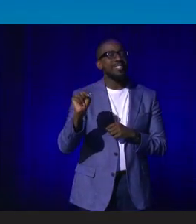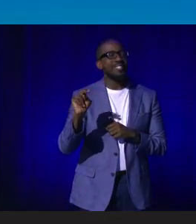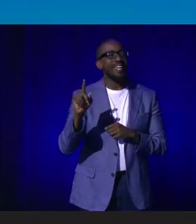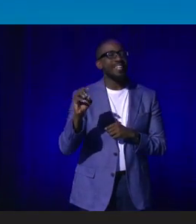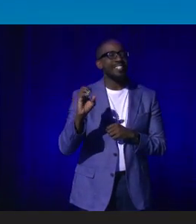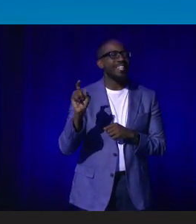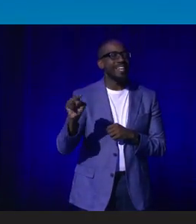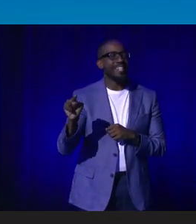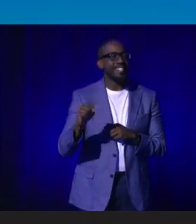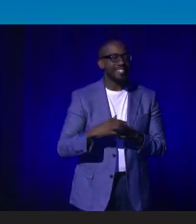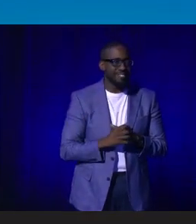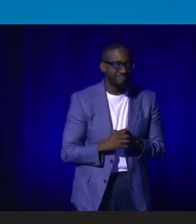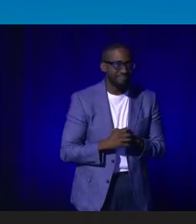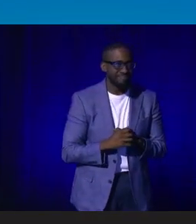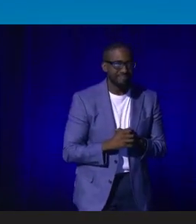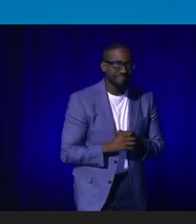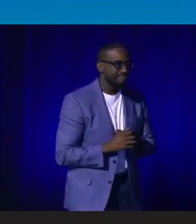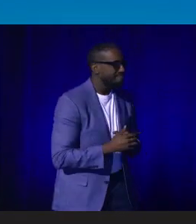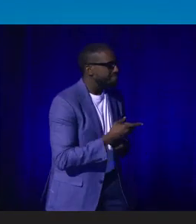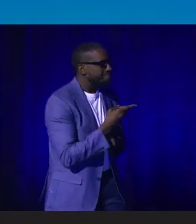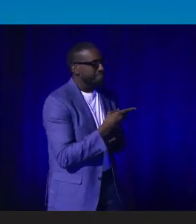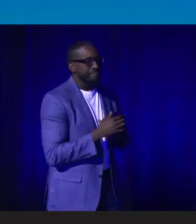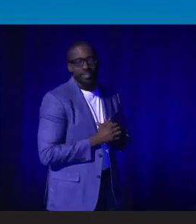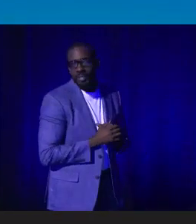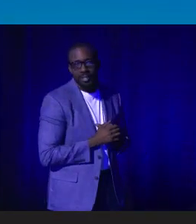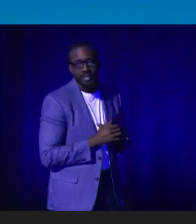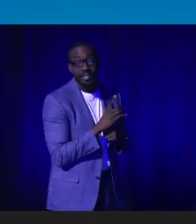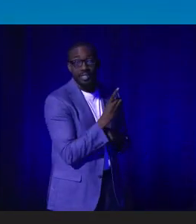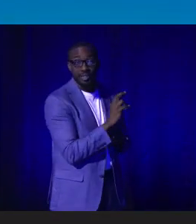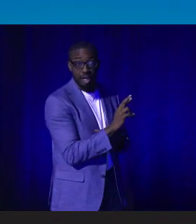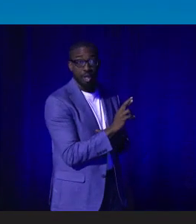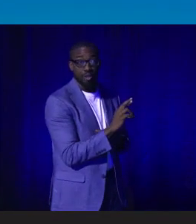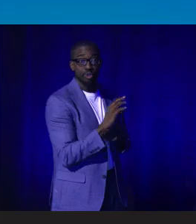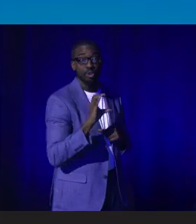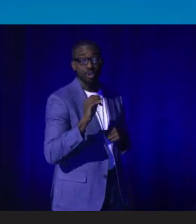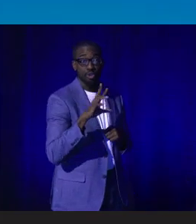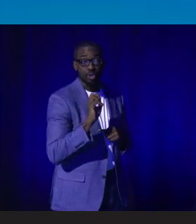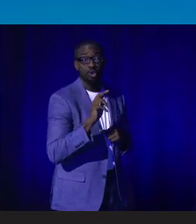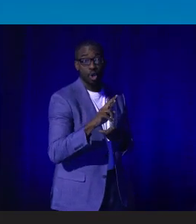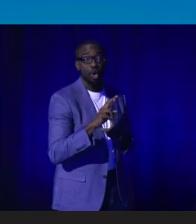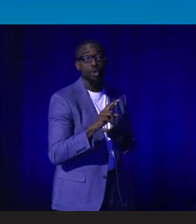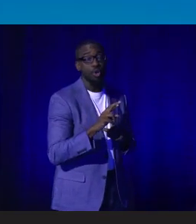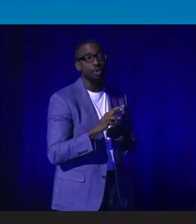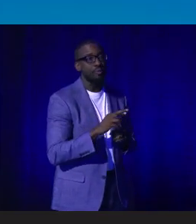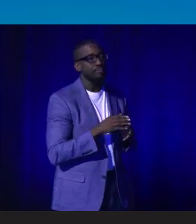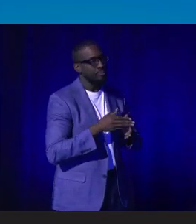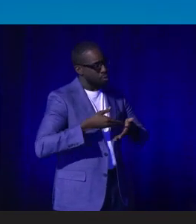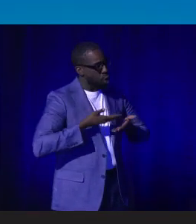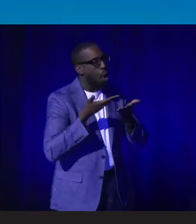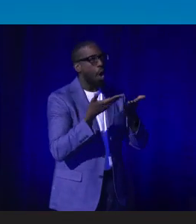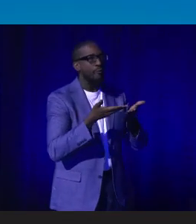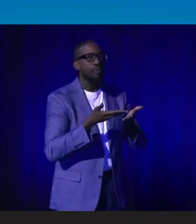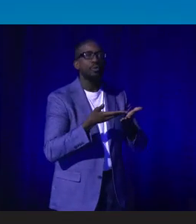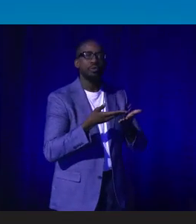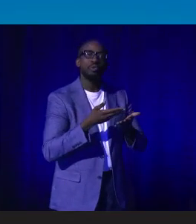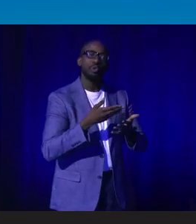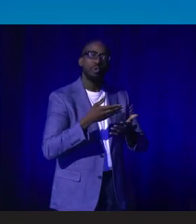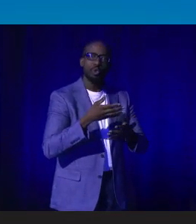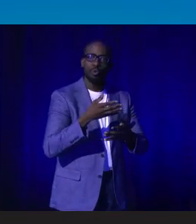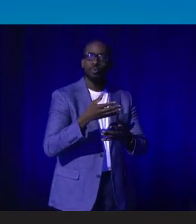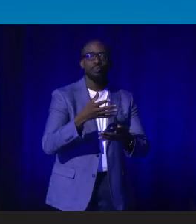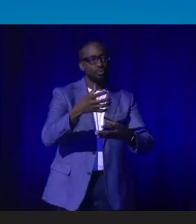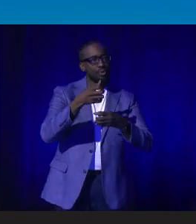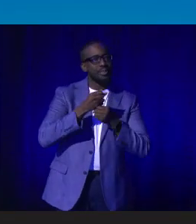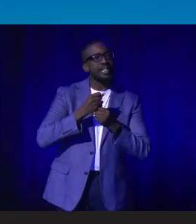So Dr. Carter has offered graciously to take questions from the floor. I'll ask those who wish to ask questions to